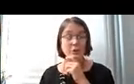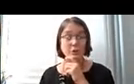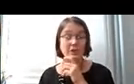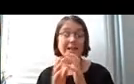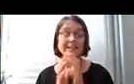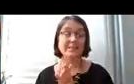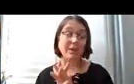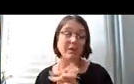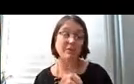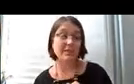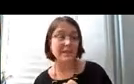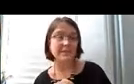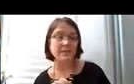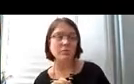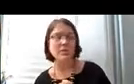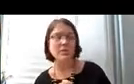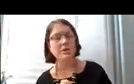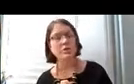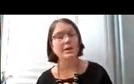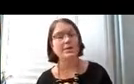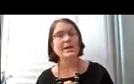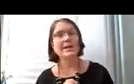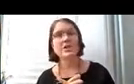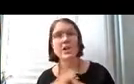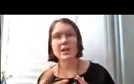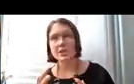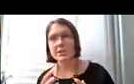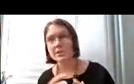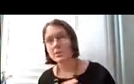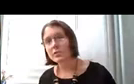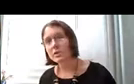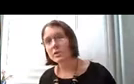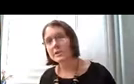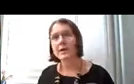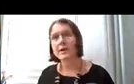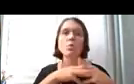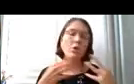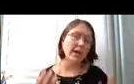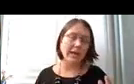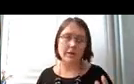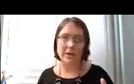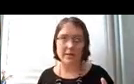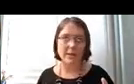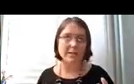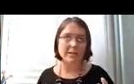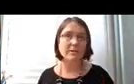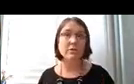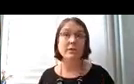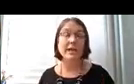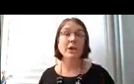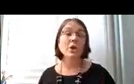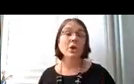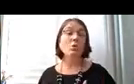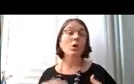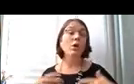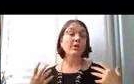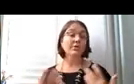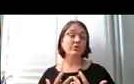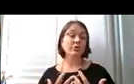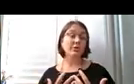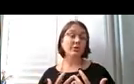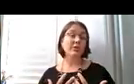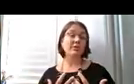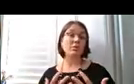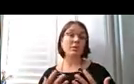to the latter part of this lesson, which is all about challenges. So we've looked at what LMI means, we've looked at what